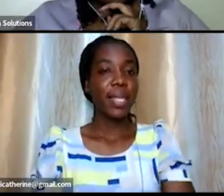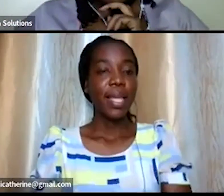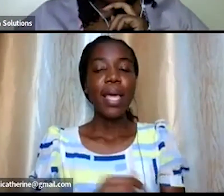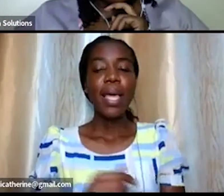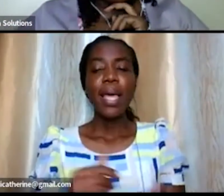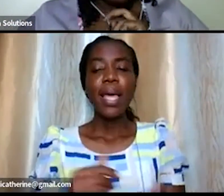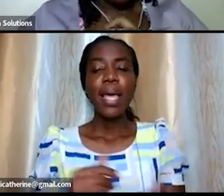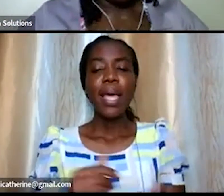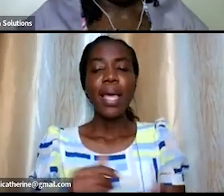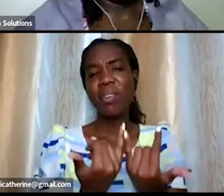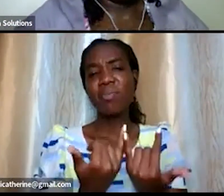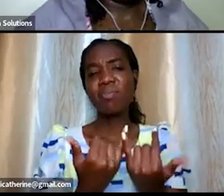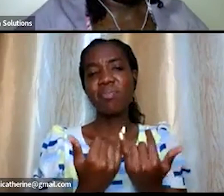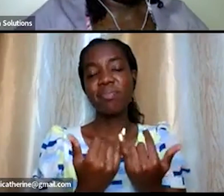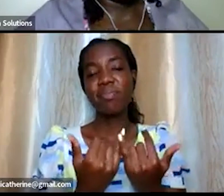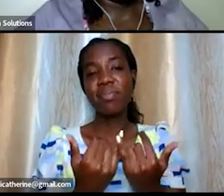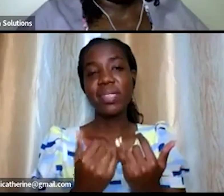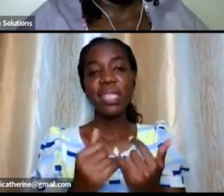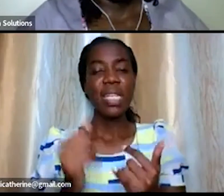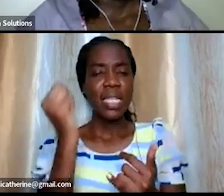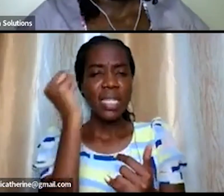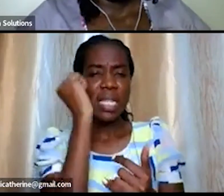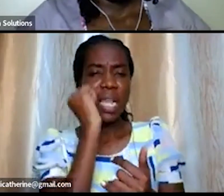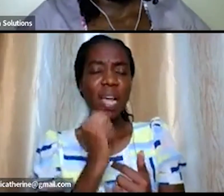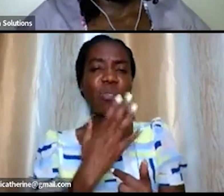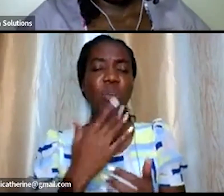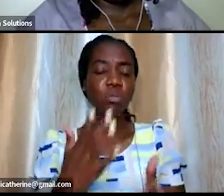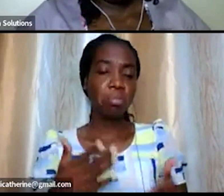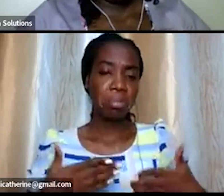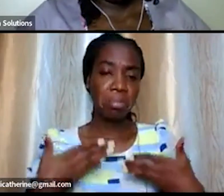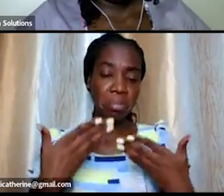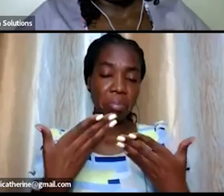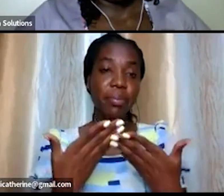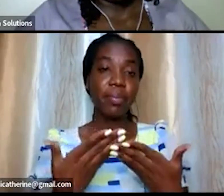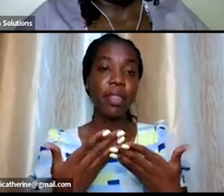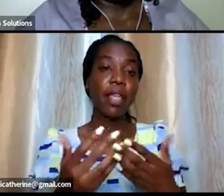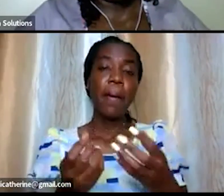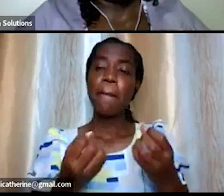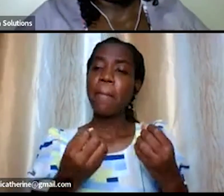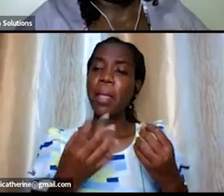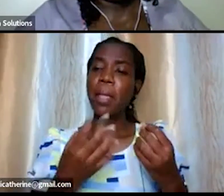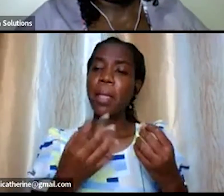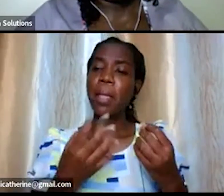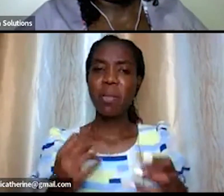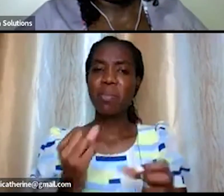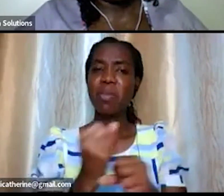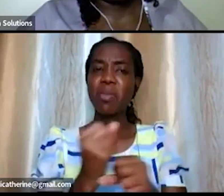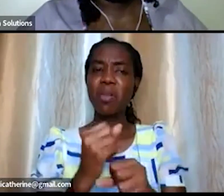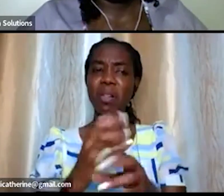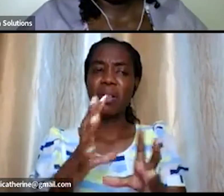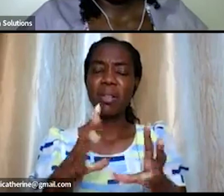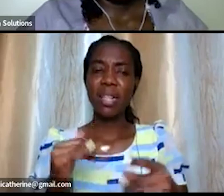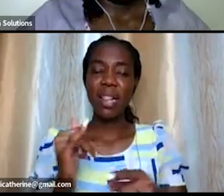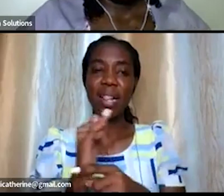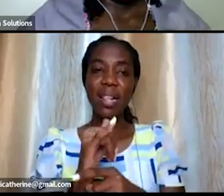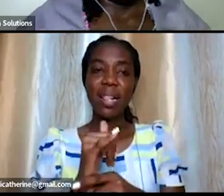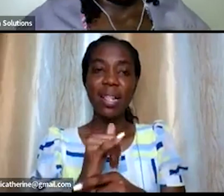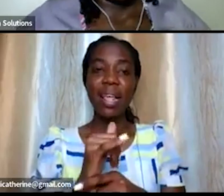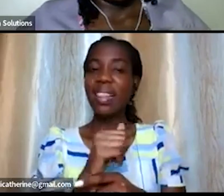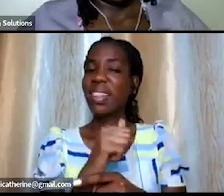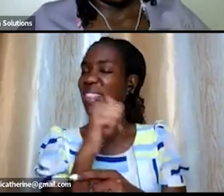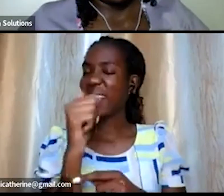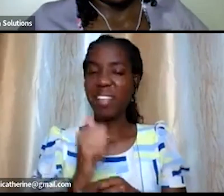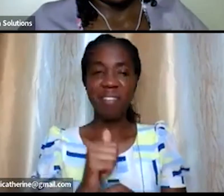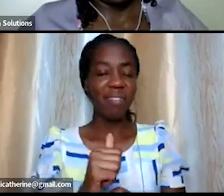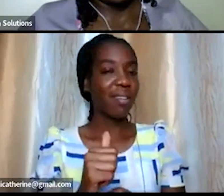Unfortunately, and sadly, I must confess, the vast majority of people will never hit their potential. Never. Sadly,